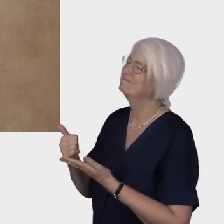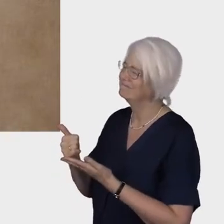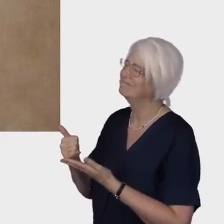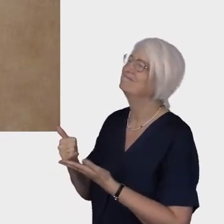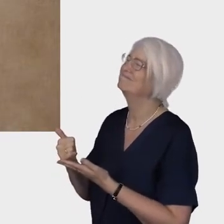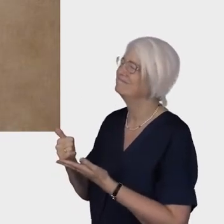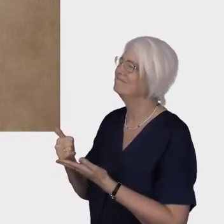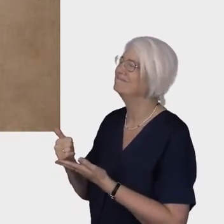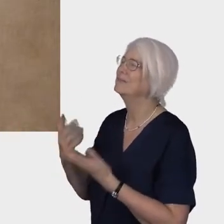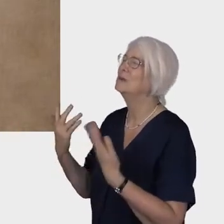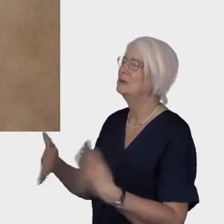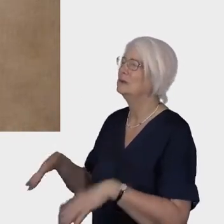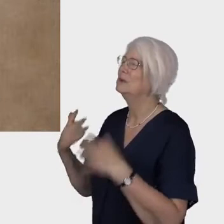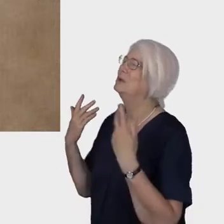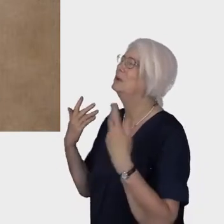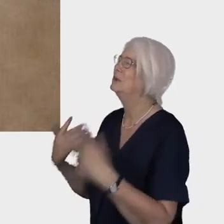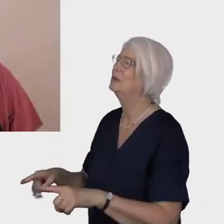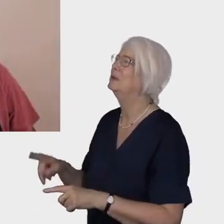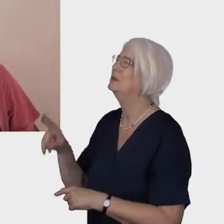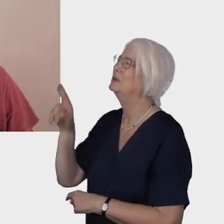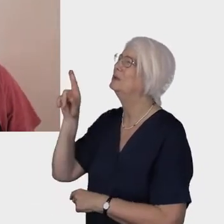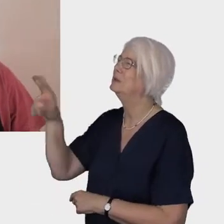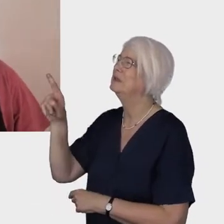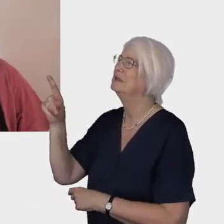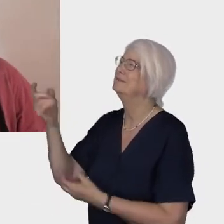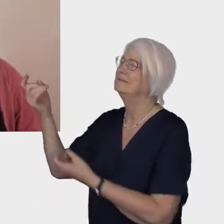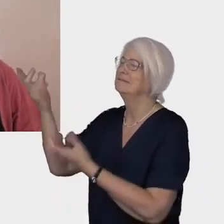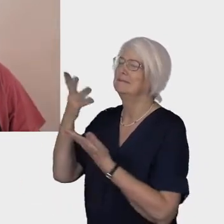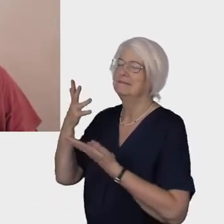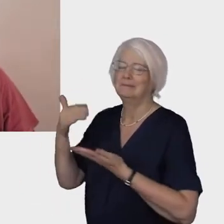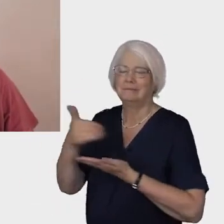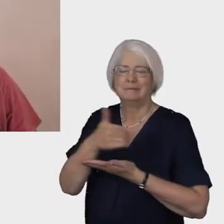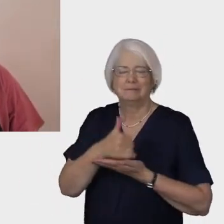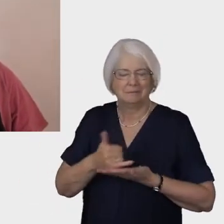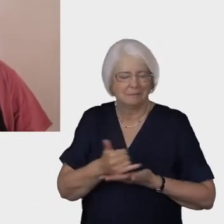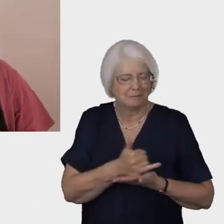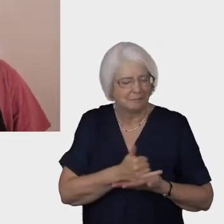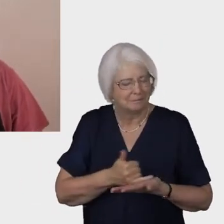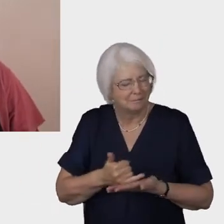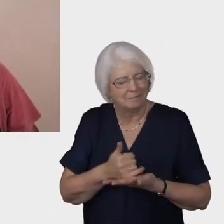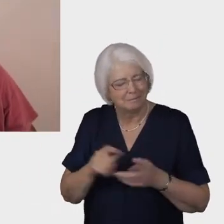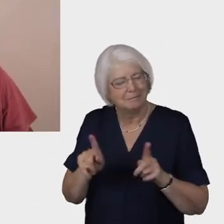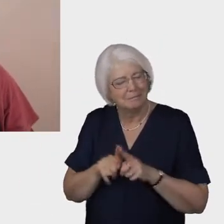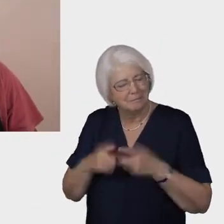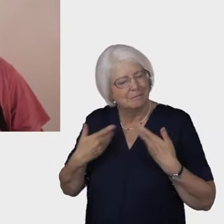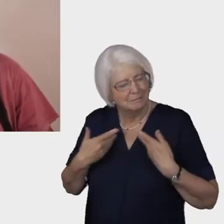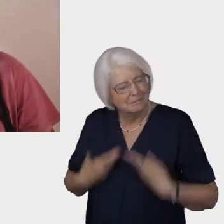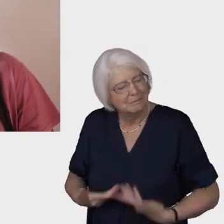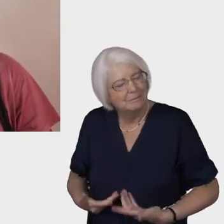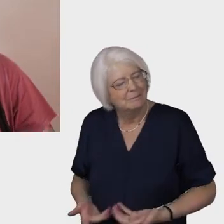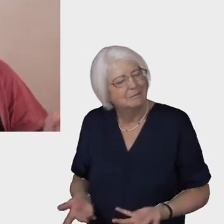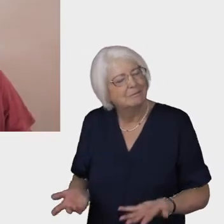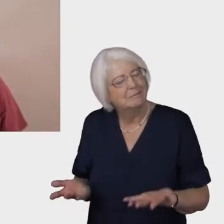How sweet the sound that saved a wretch like